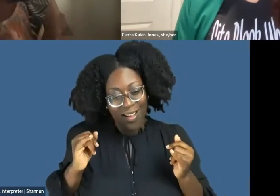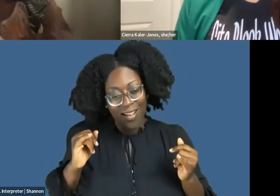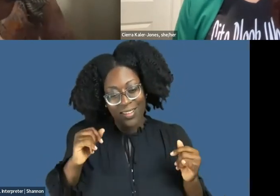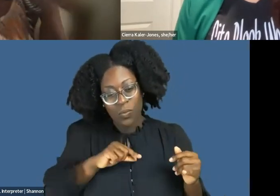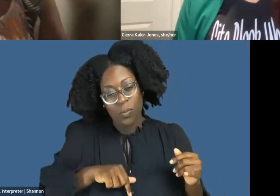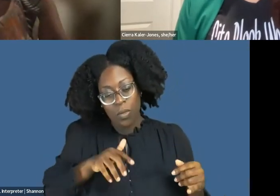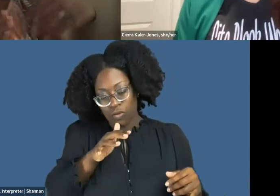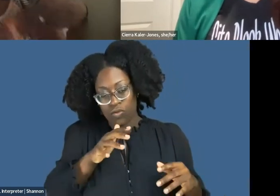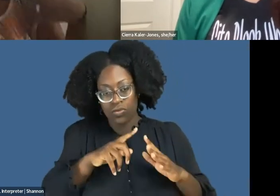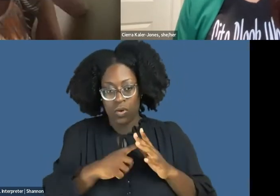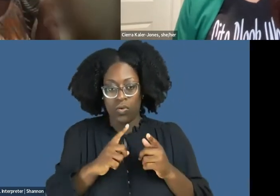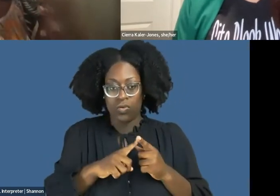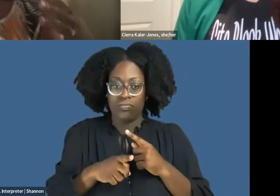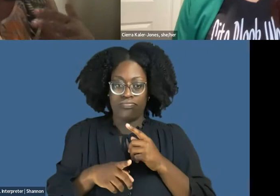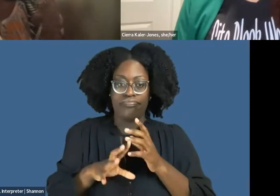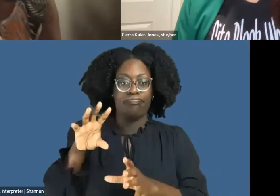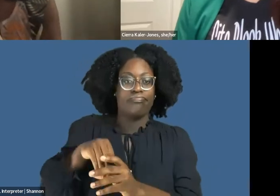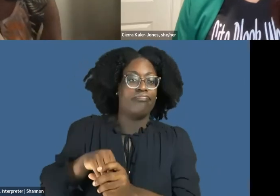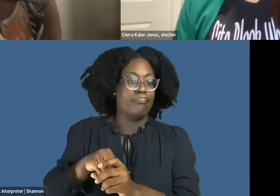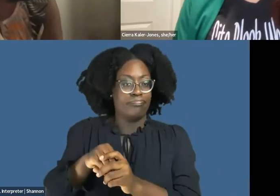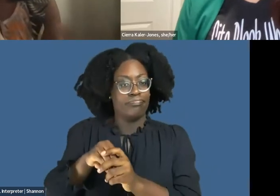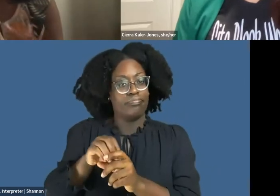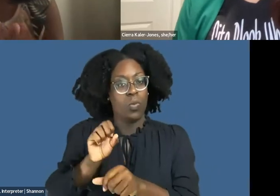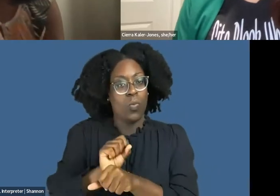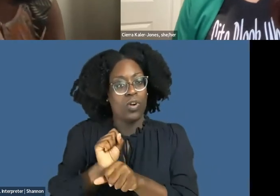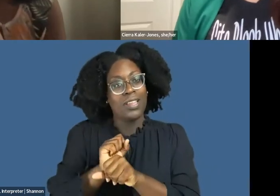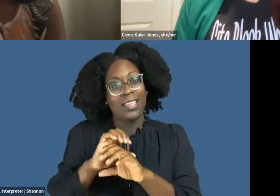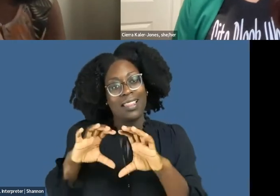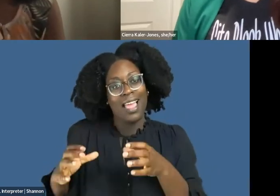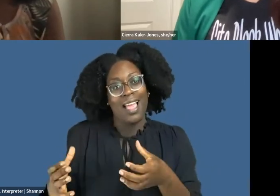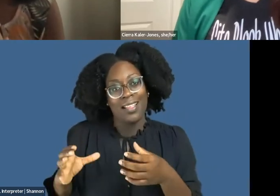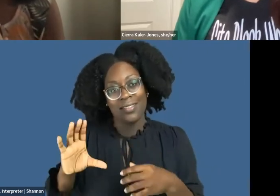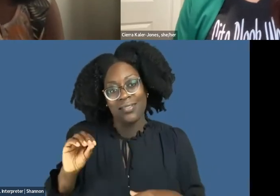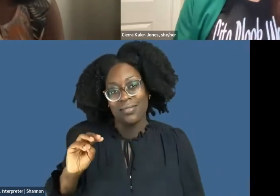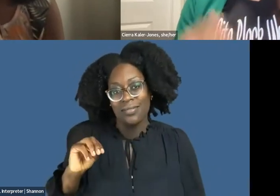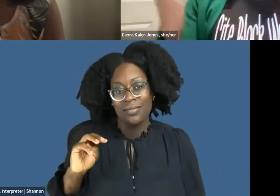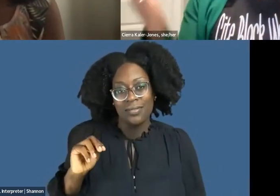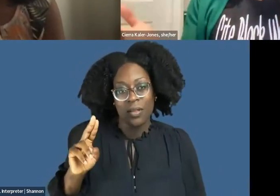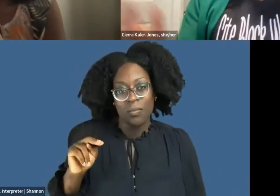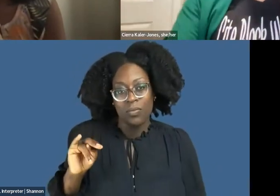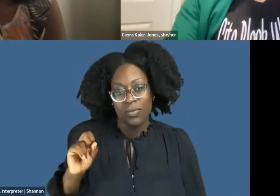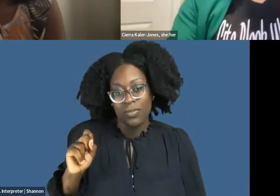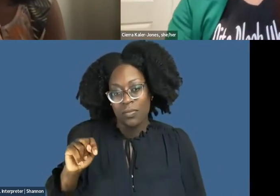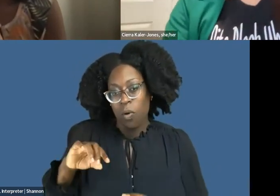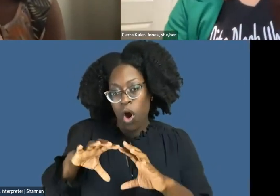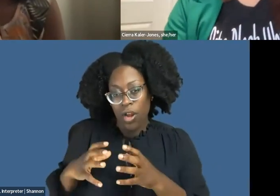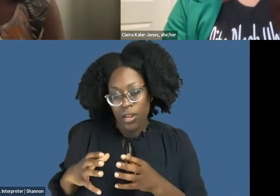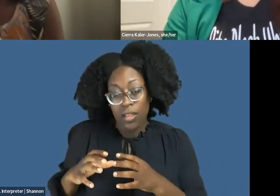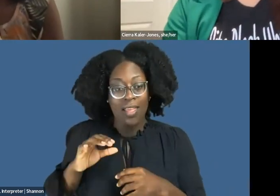the Communist Party, she rises up in the ranks in Harlem, that's when her FBI file starts.